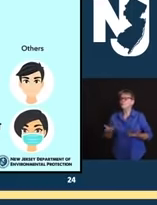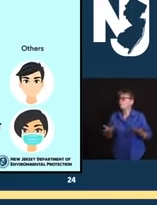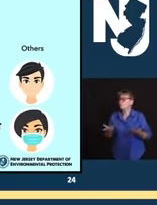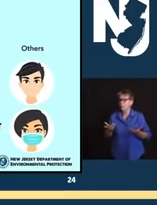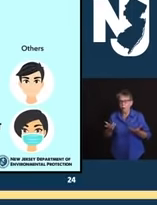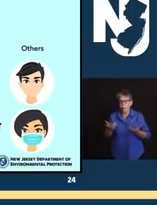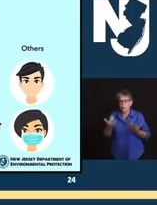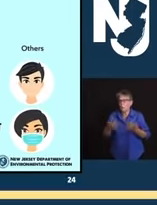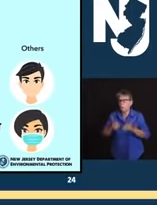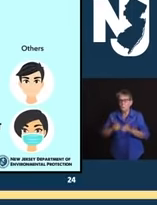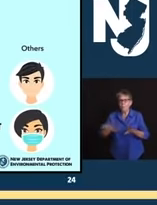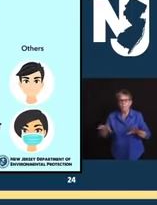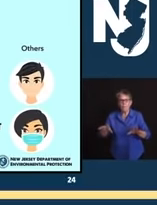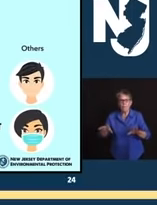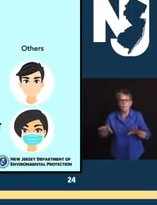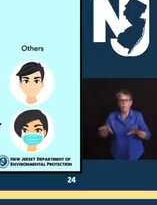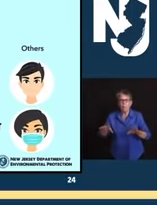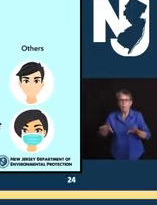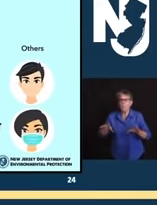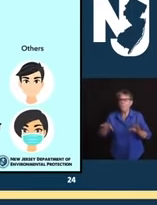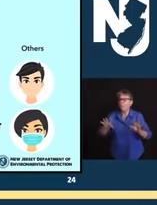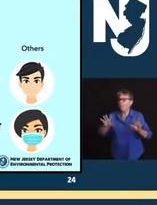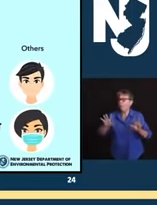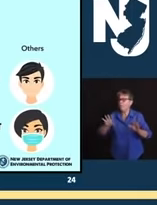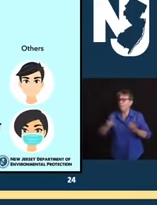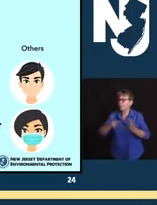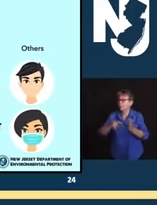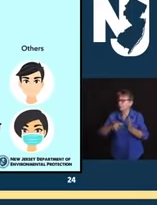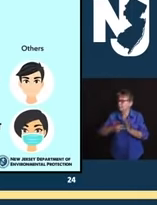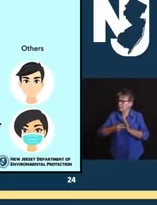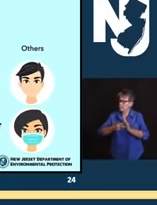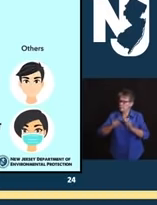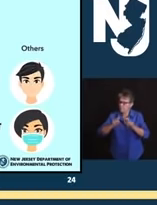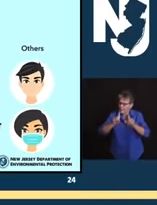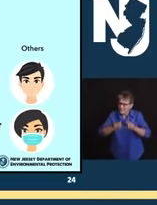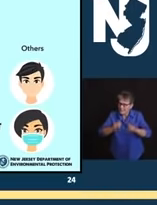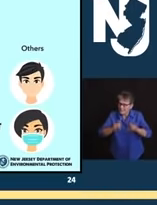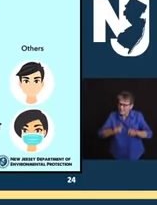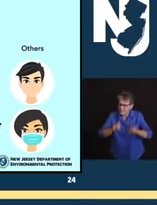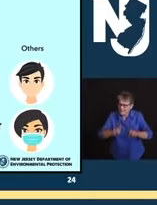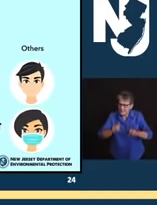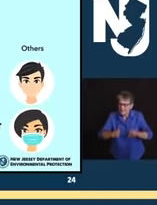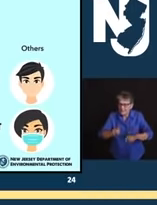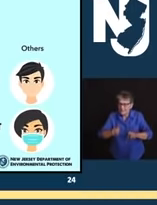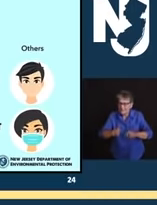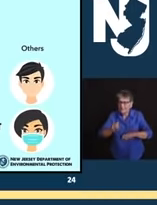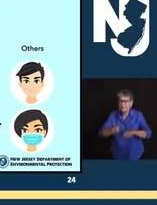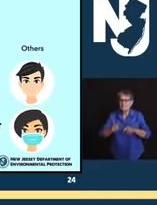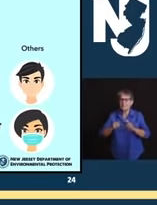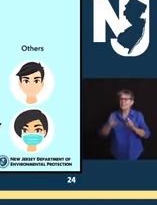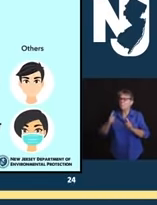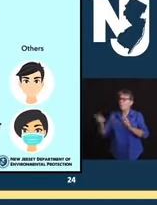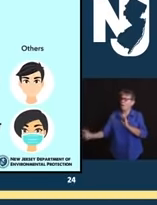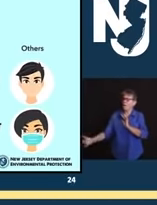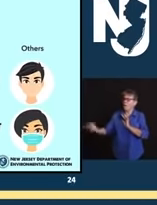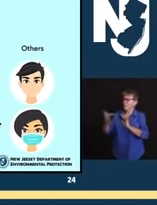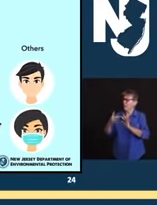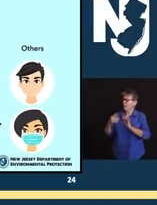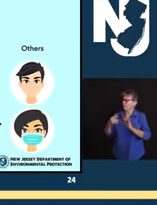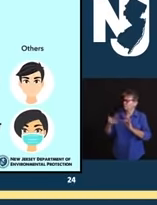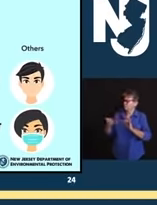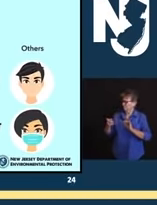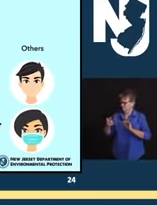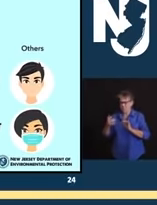tested. And we must listen to the contact tracers whose job it is to reach out to those who have been exposed before a flare-up